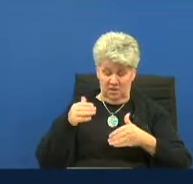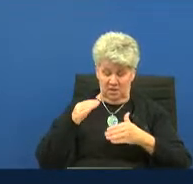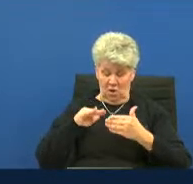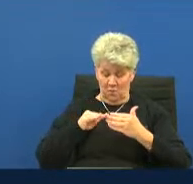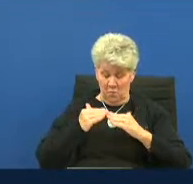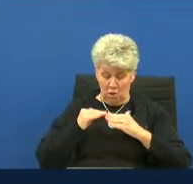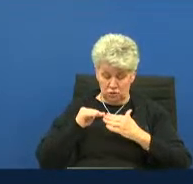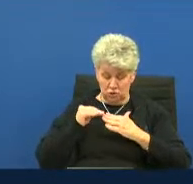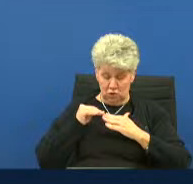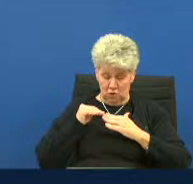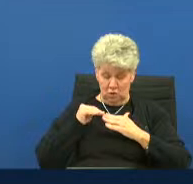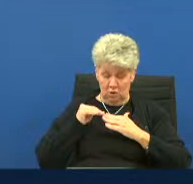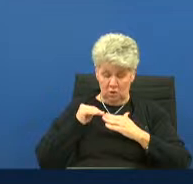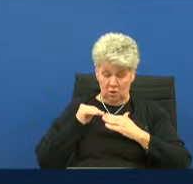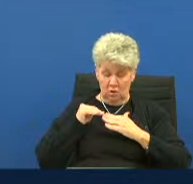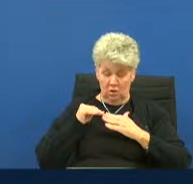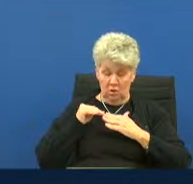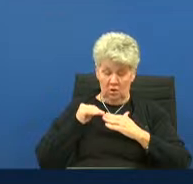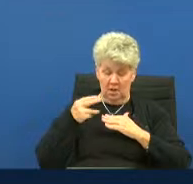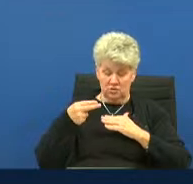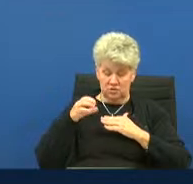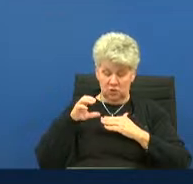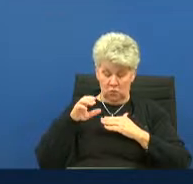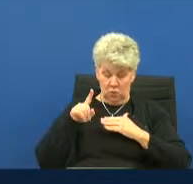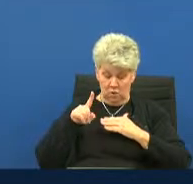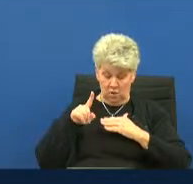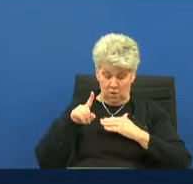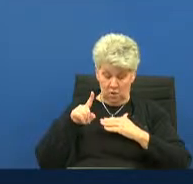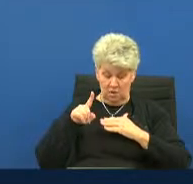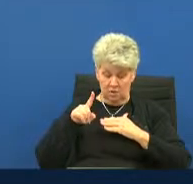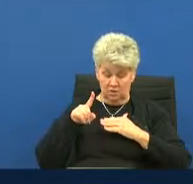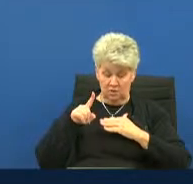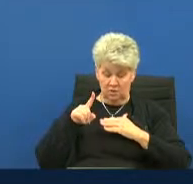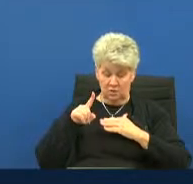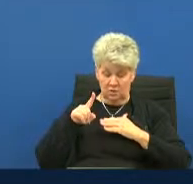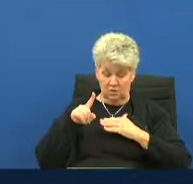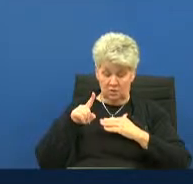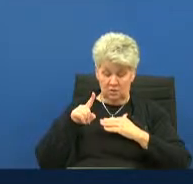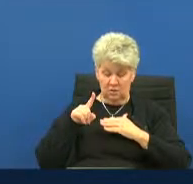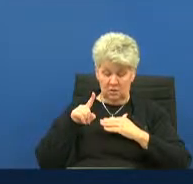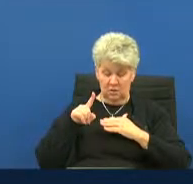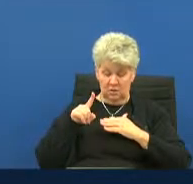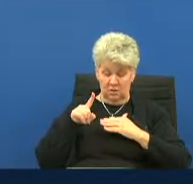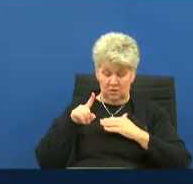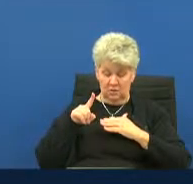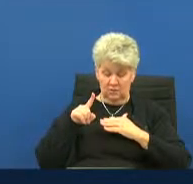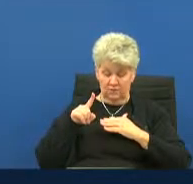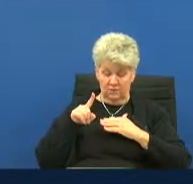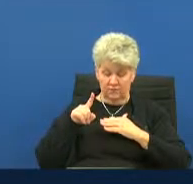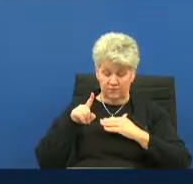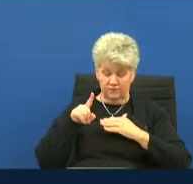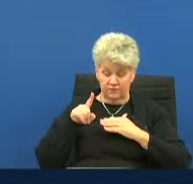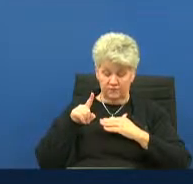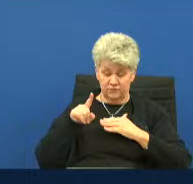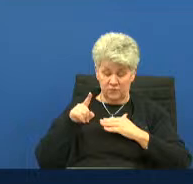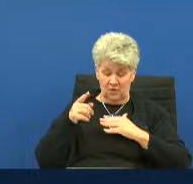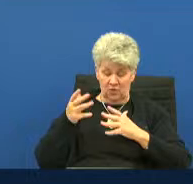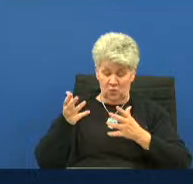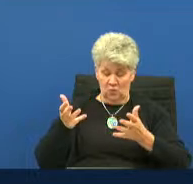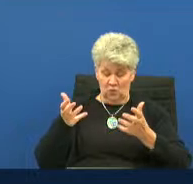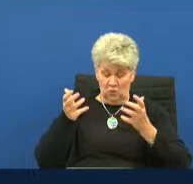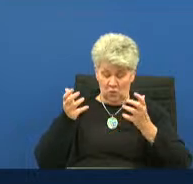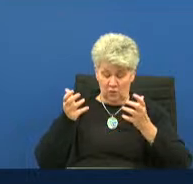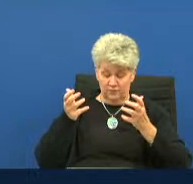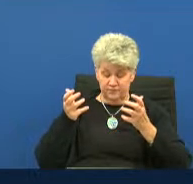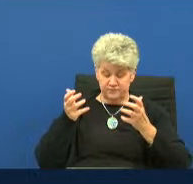residential A2 to heavy commercial 1, HC1, located on the west side of Victoria Drive, south of Airline Highway, Council District 7,